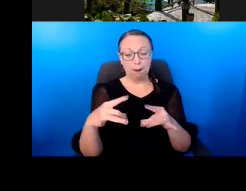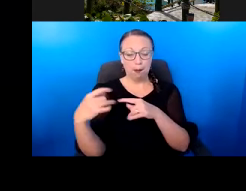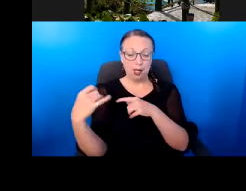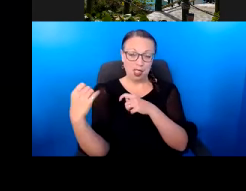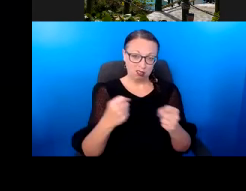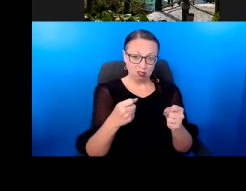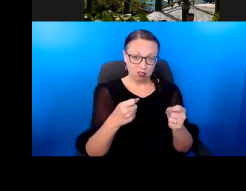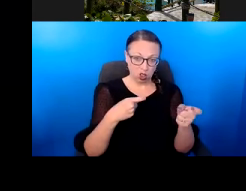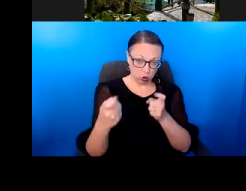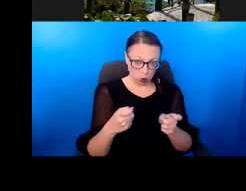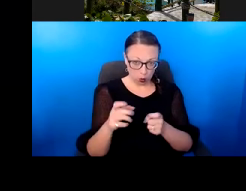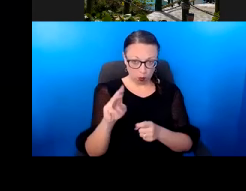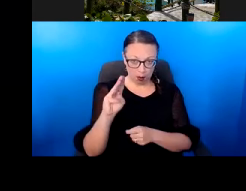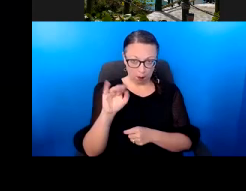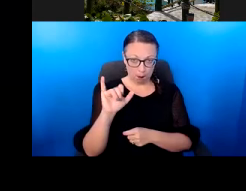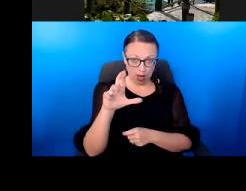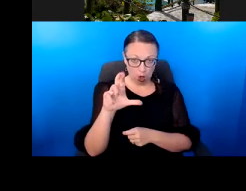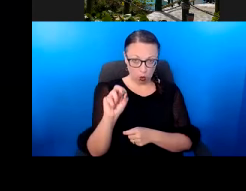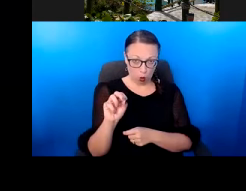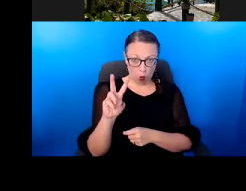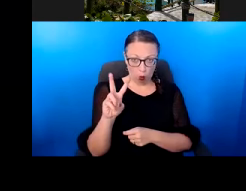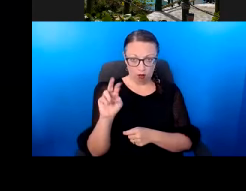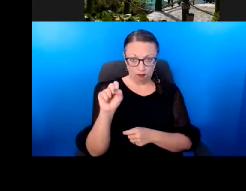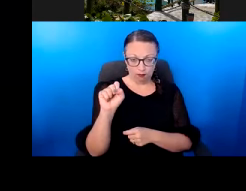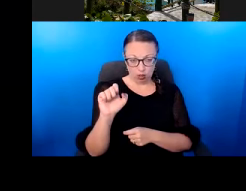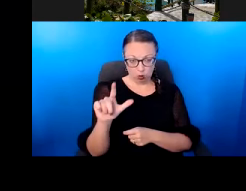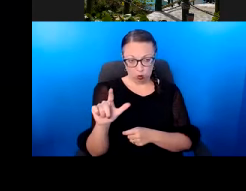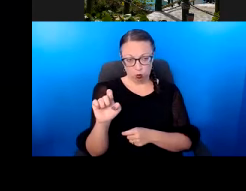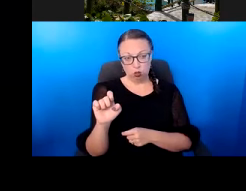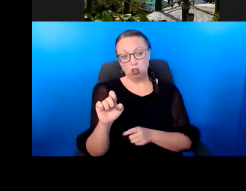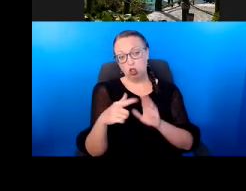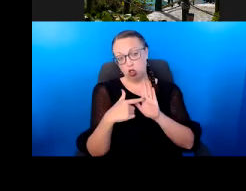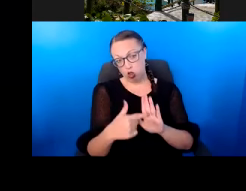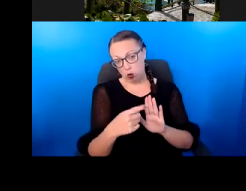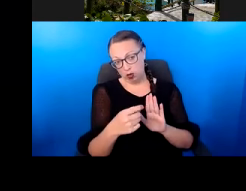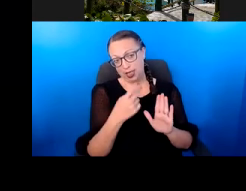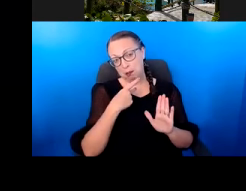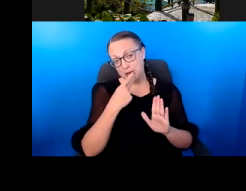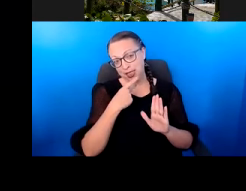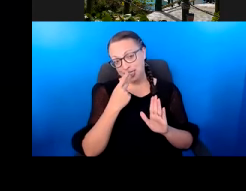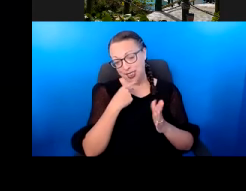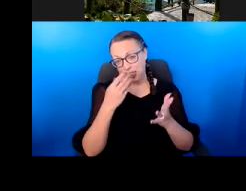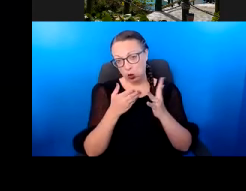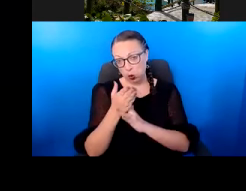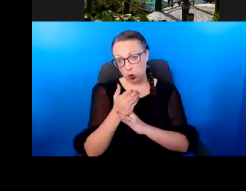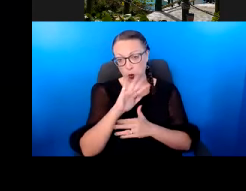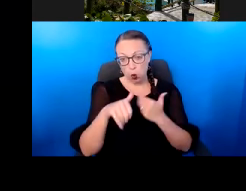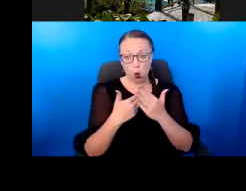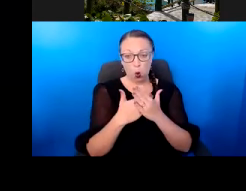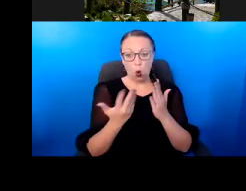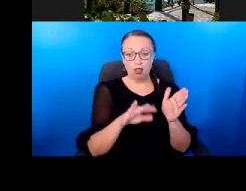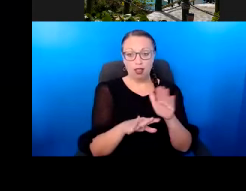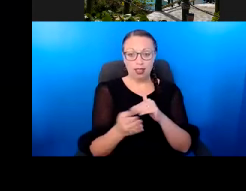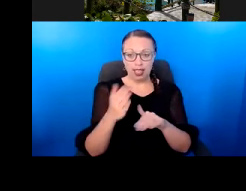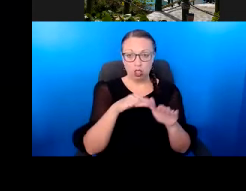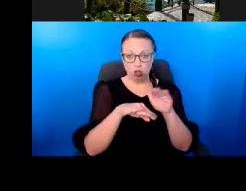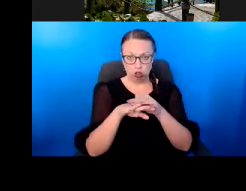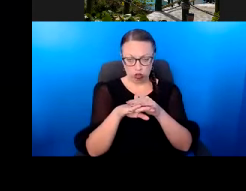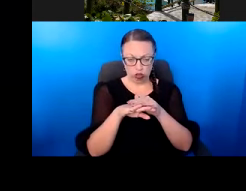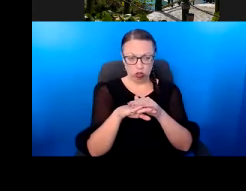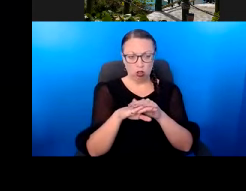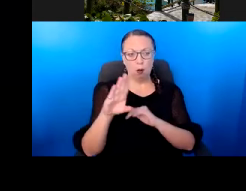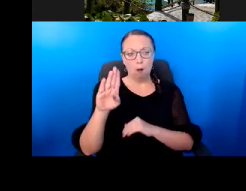microvessels shown here in pink that go through all the layers of the cortex, whereas bold is